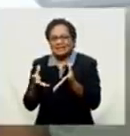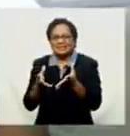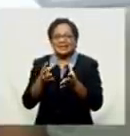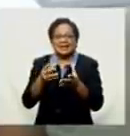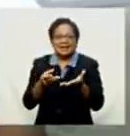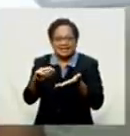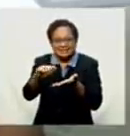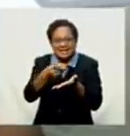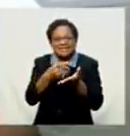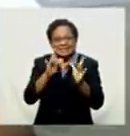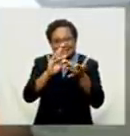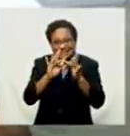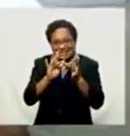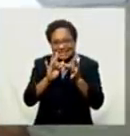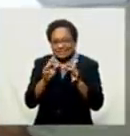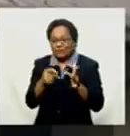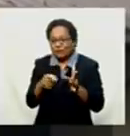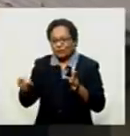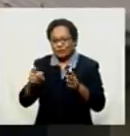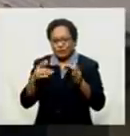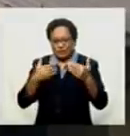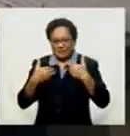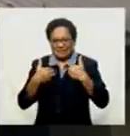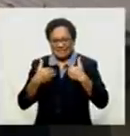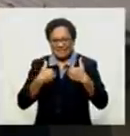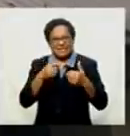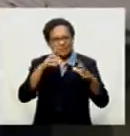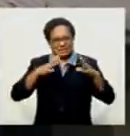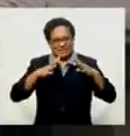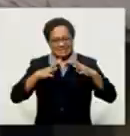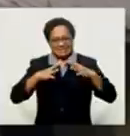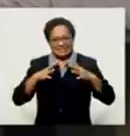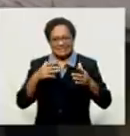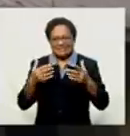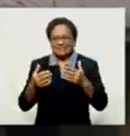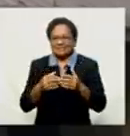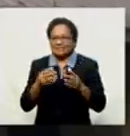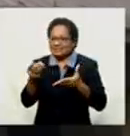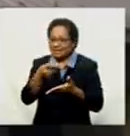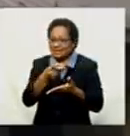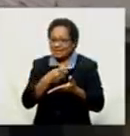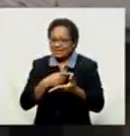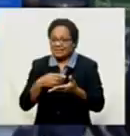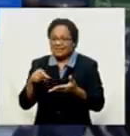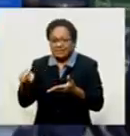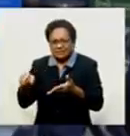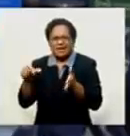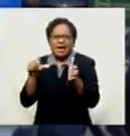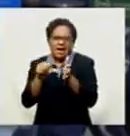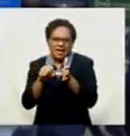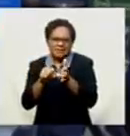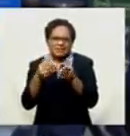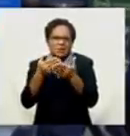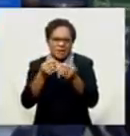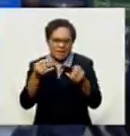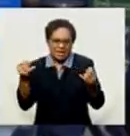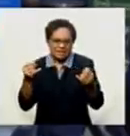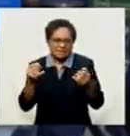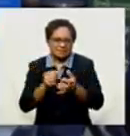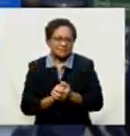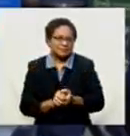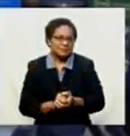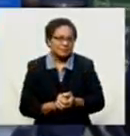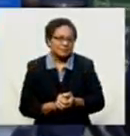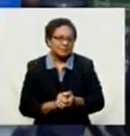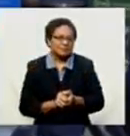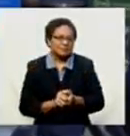the university's online resources. For students with connectivity challenges, online attendance is not compulsory as they